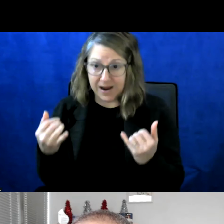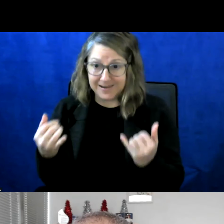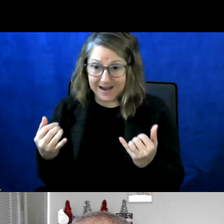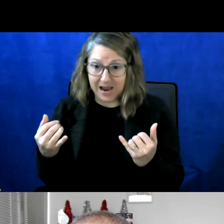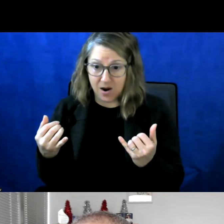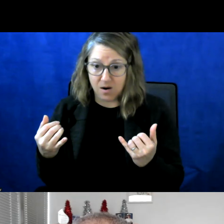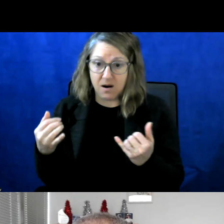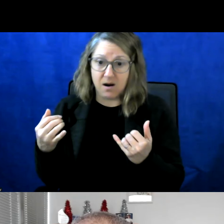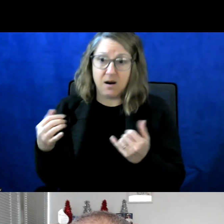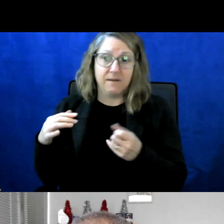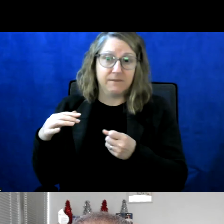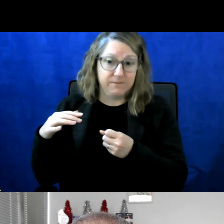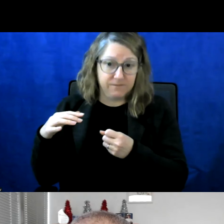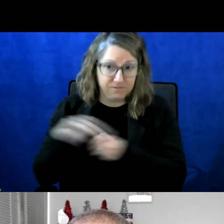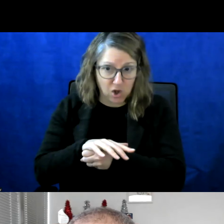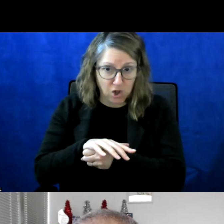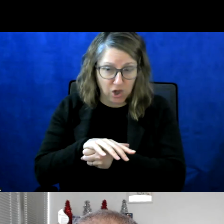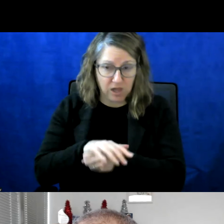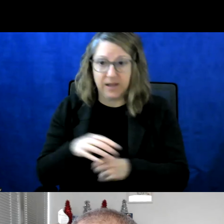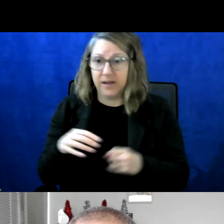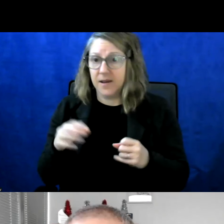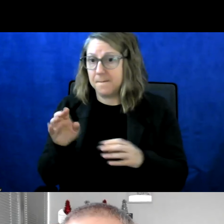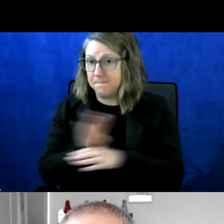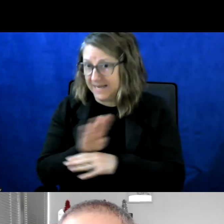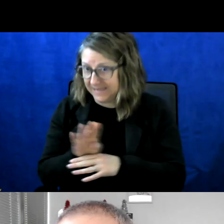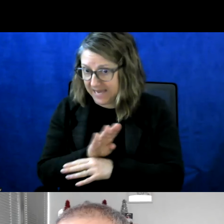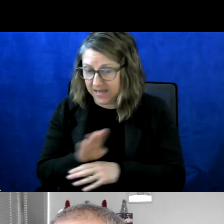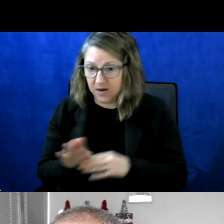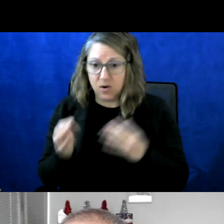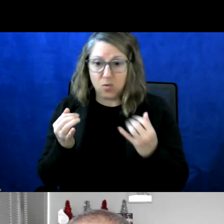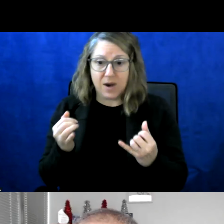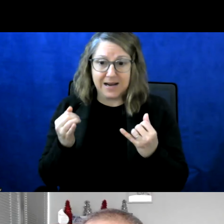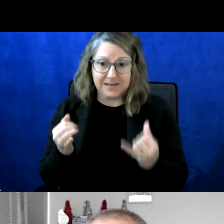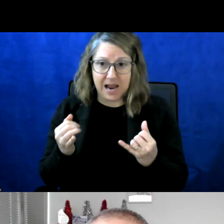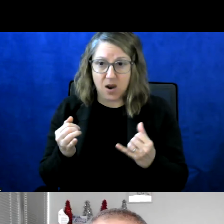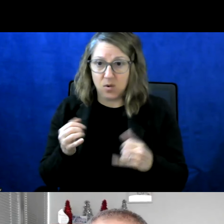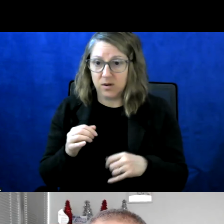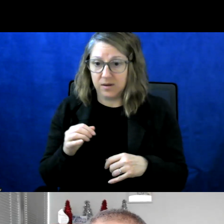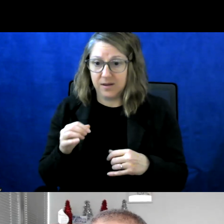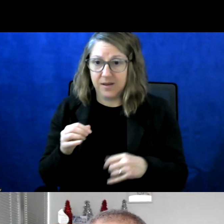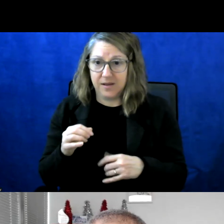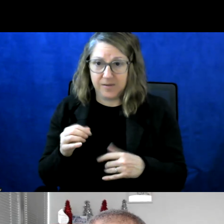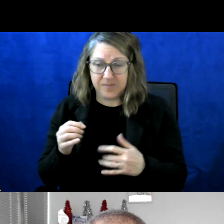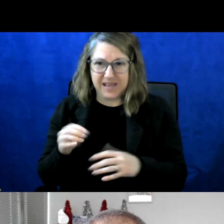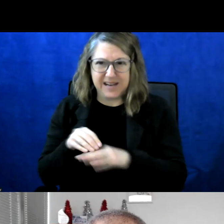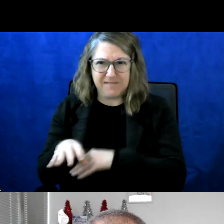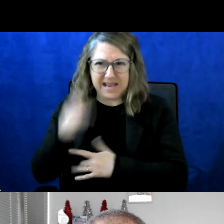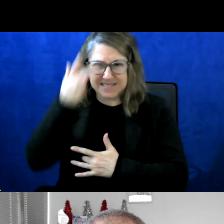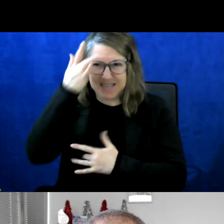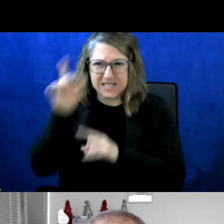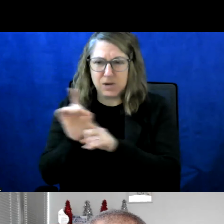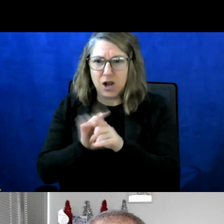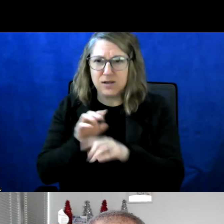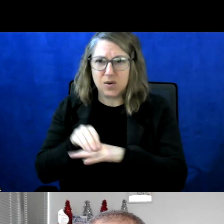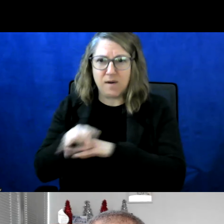are super, super busy, especially right now. The kids are being impacted, but it also impacts adult